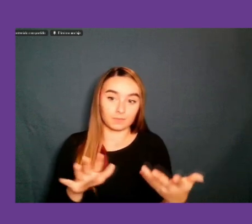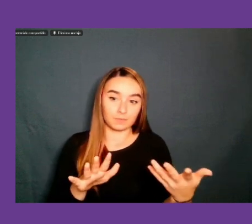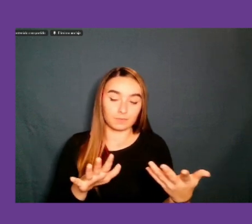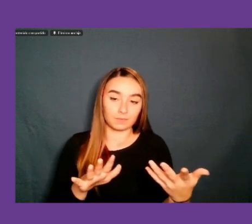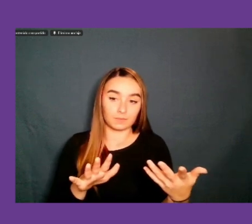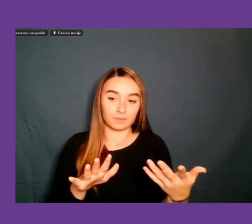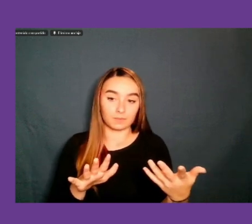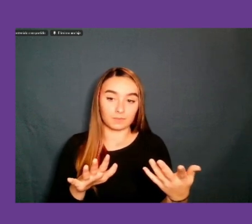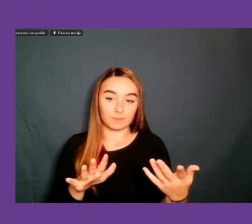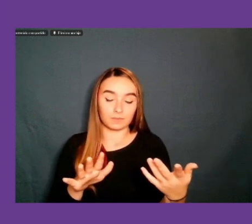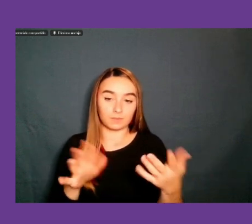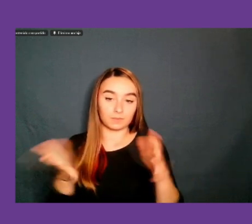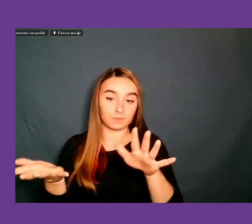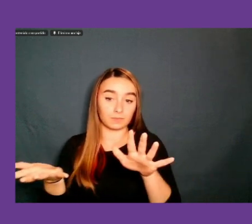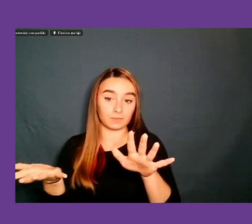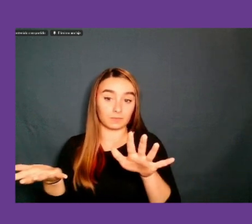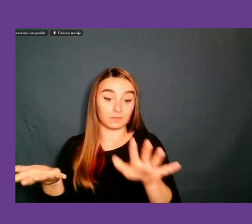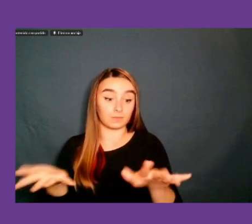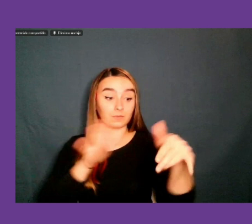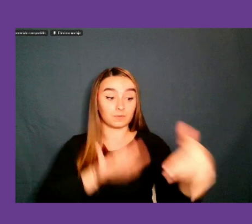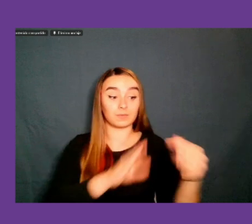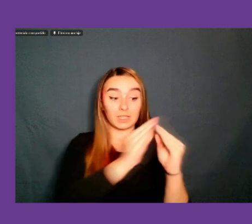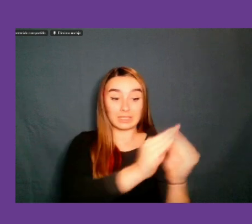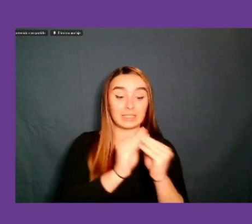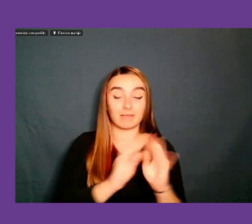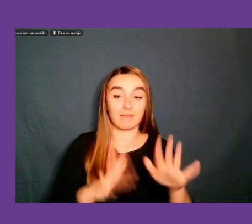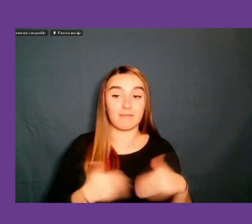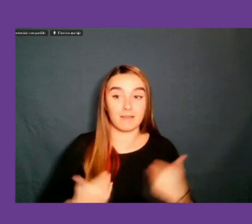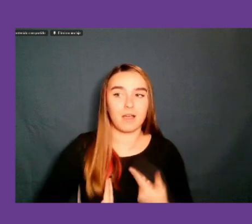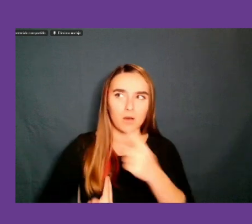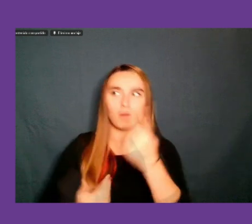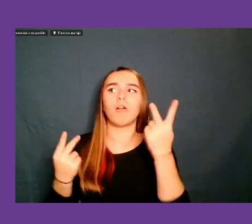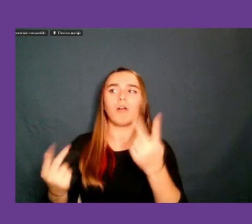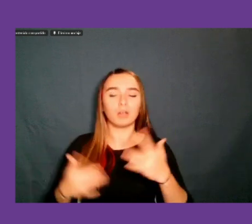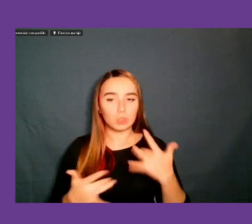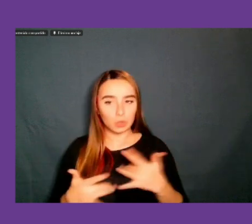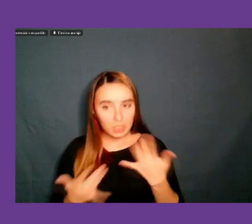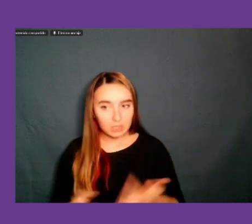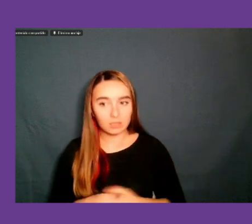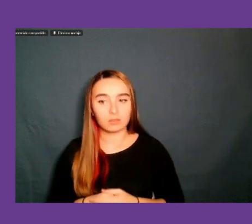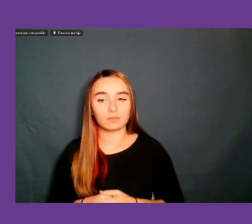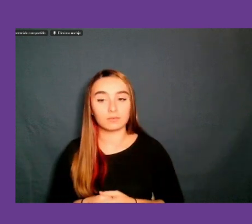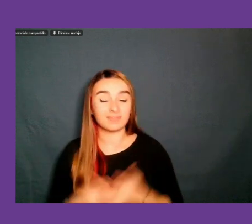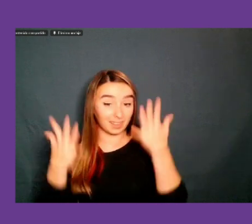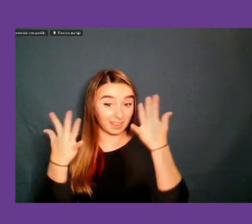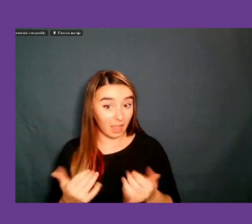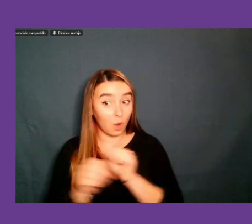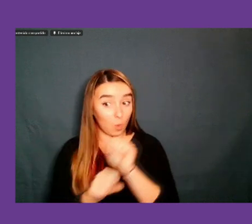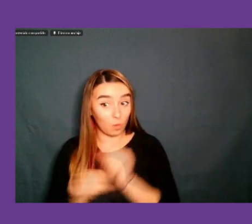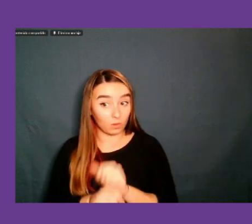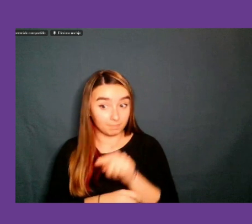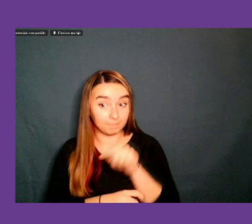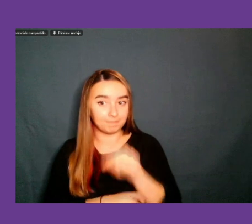applicants and the applicants of the different standards. So this is very interesting. We are still working on that, still